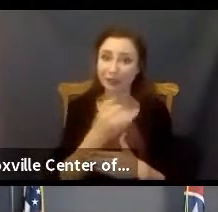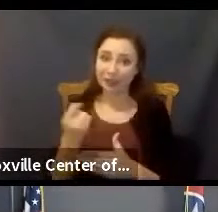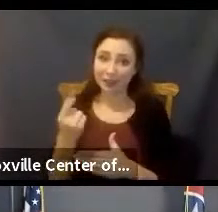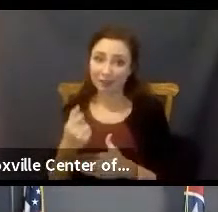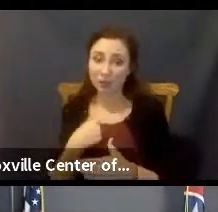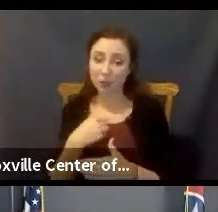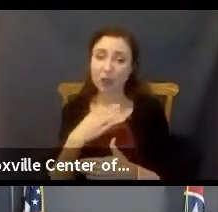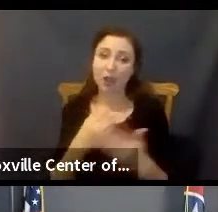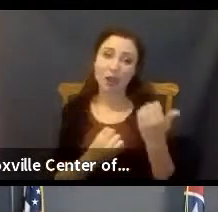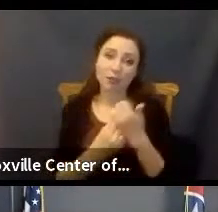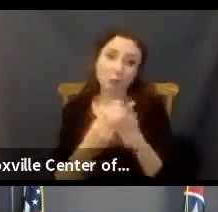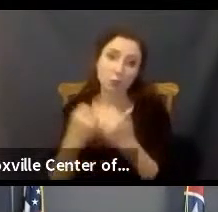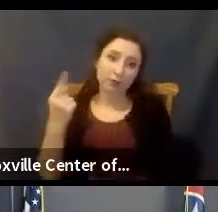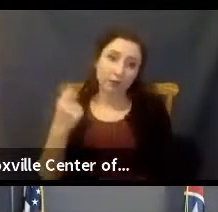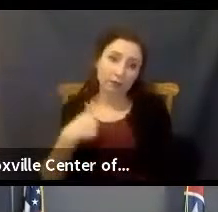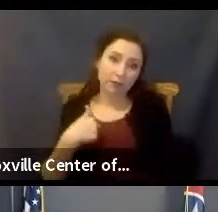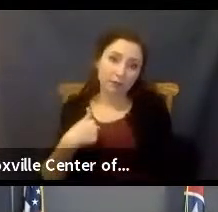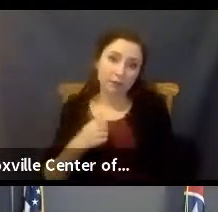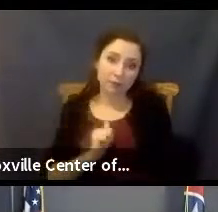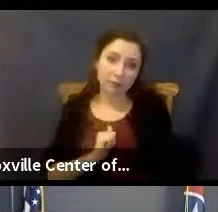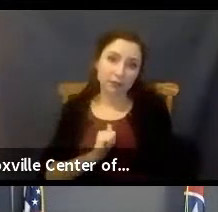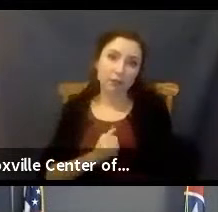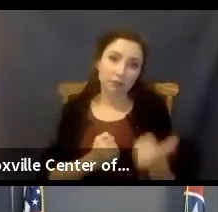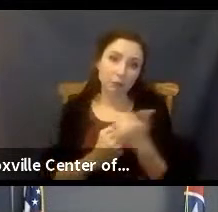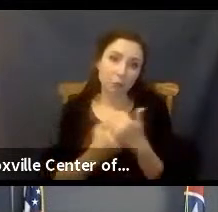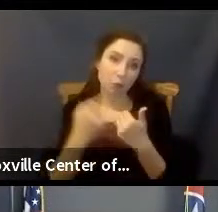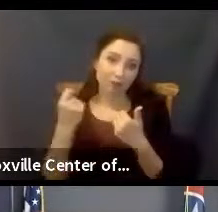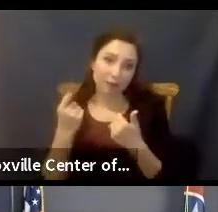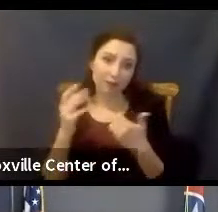in favor of 11 versus 10.